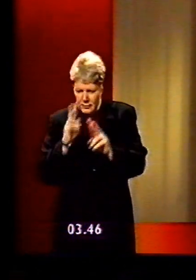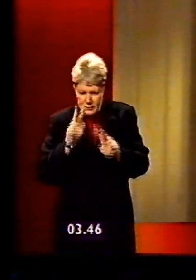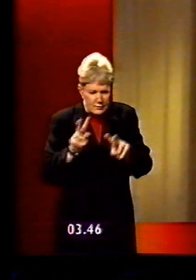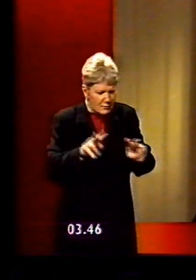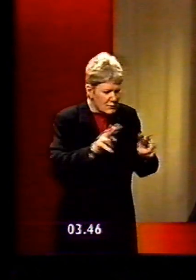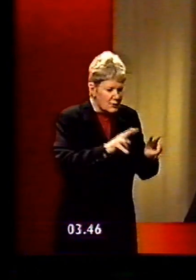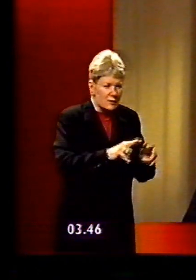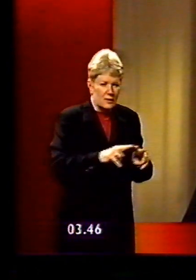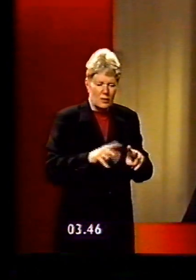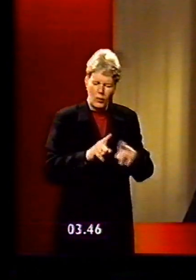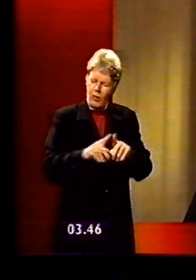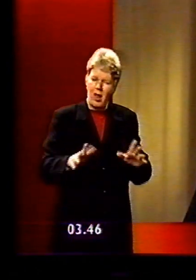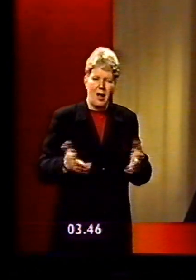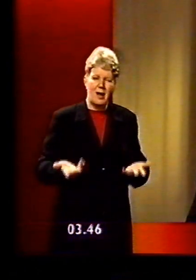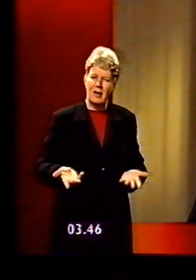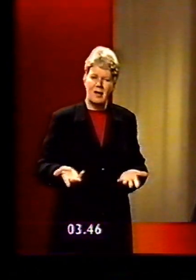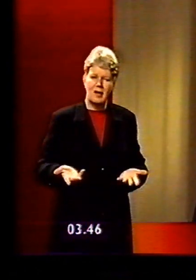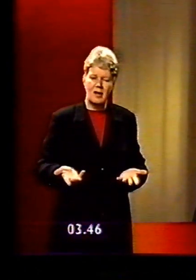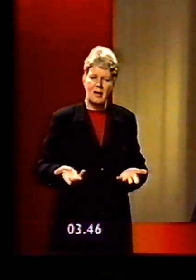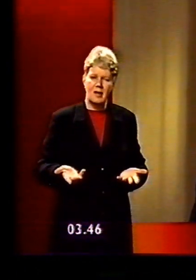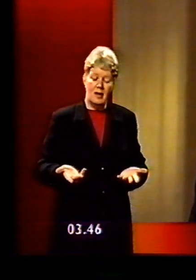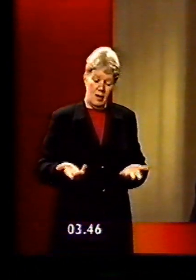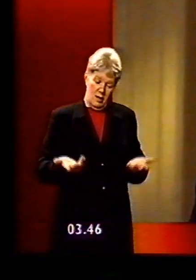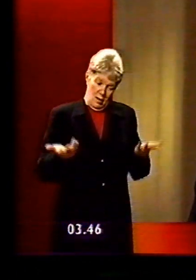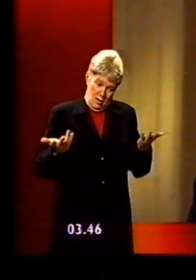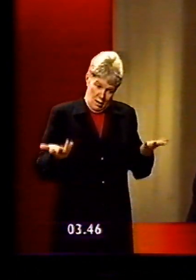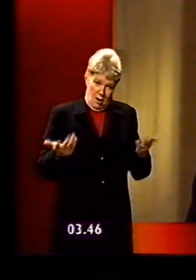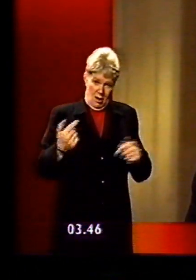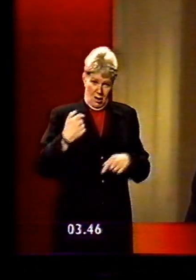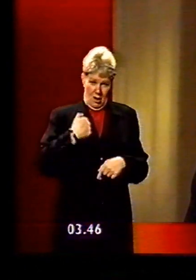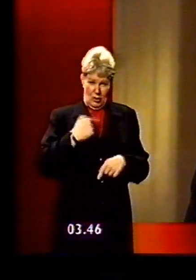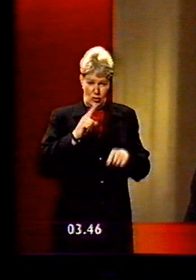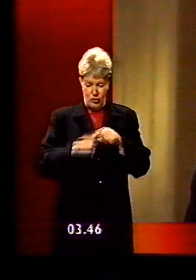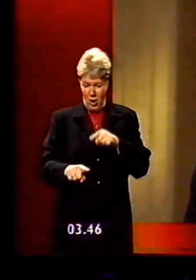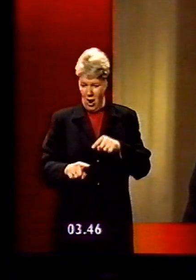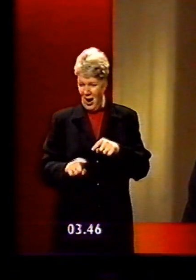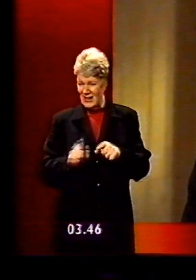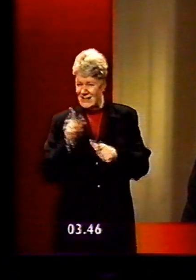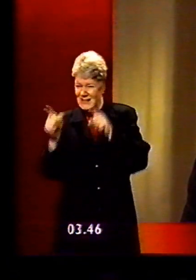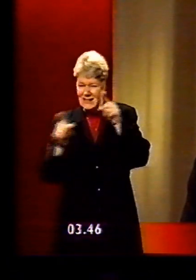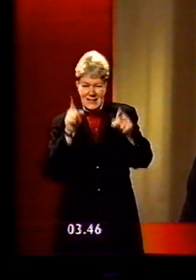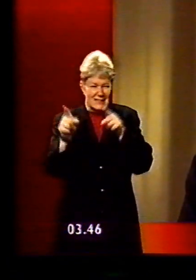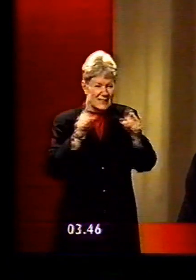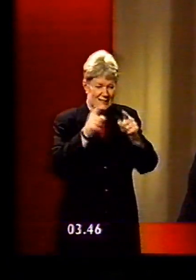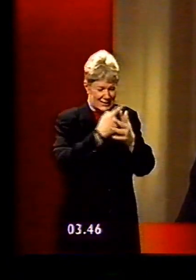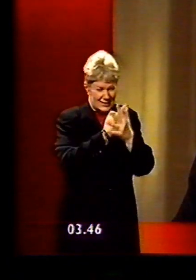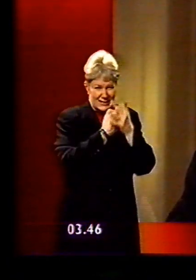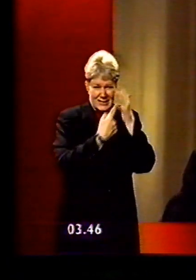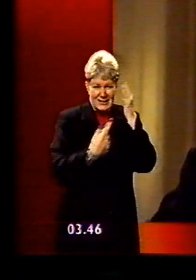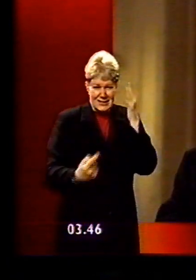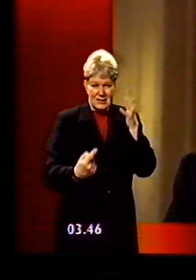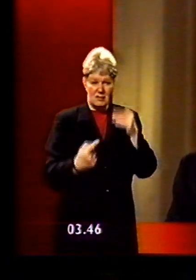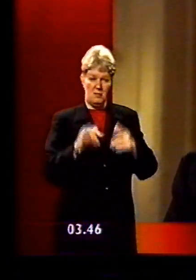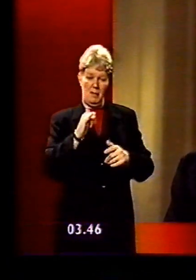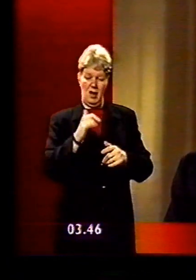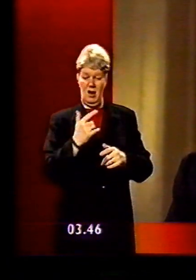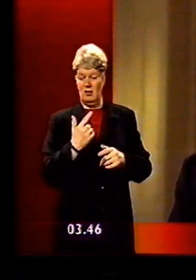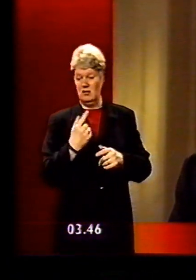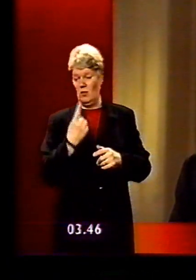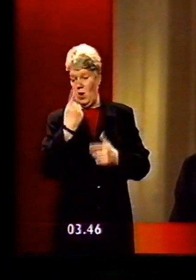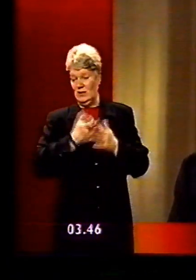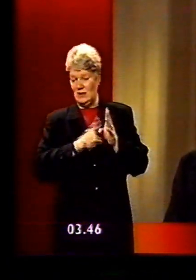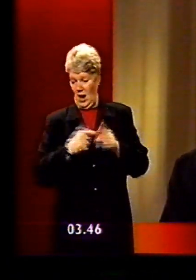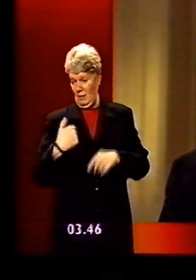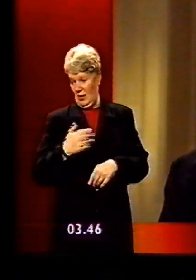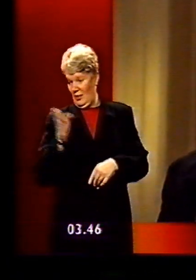like. Well, we tried to cover as much ground as we could, and sometimes Ed would go one place and I would go